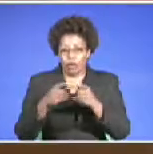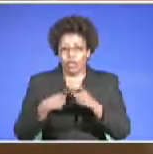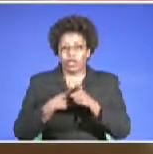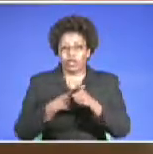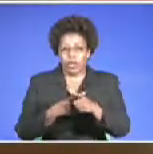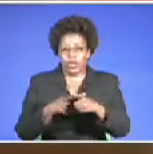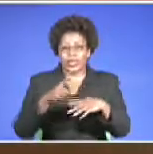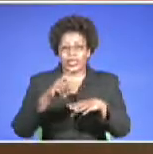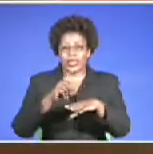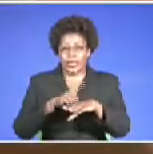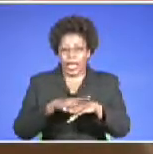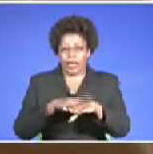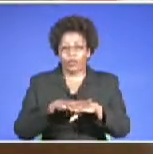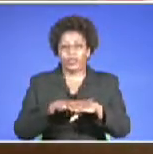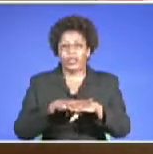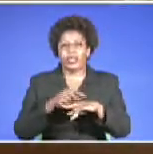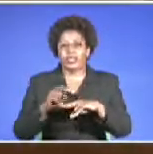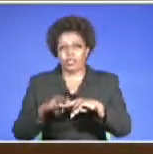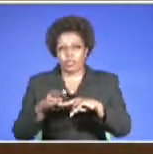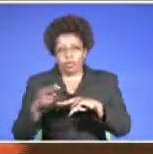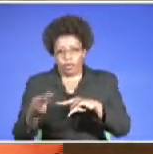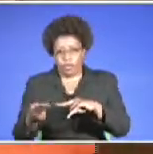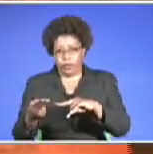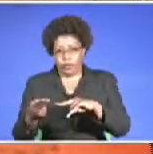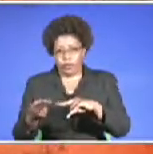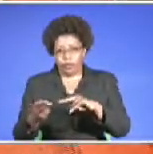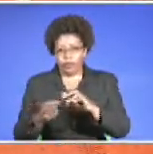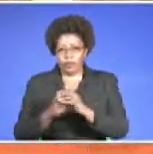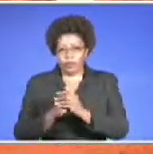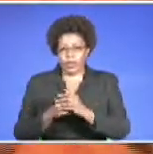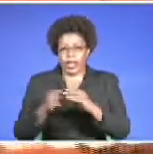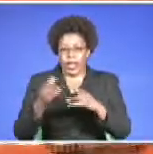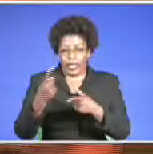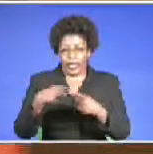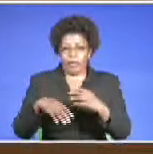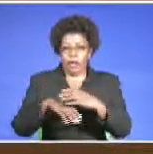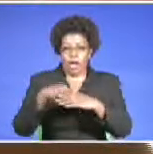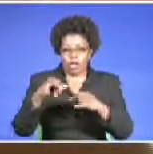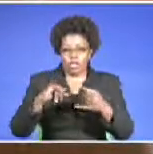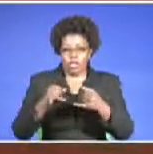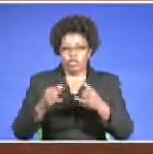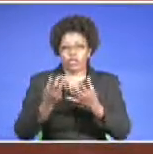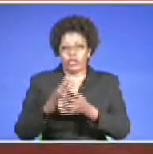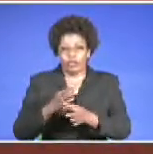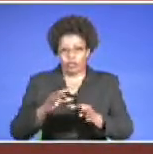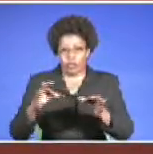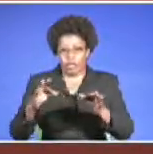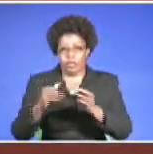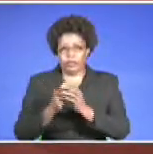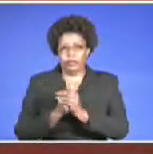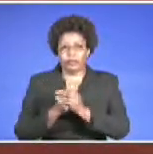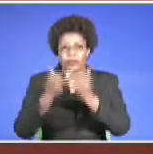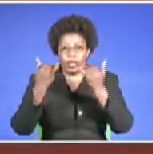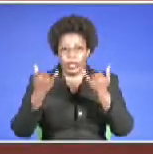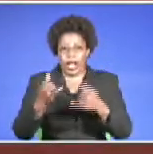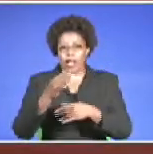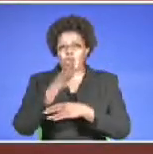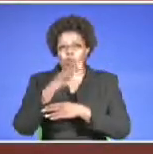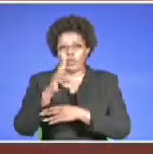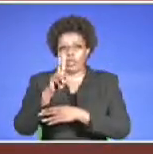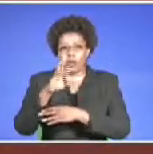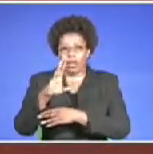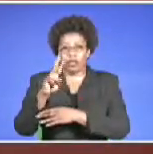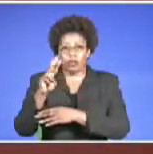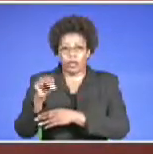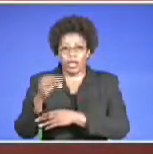So I'm grateful. I came on injury free, so I look forward to the rest of the season. Now, the women's 200-meter